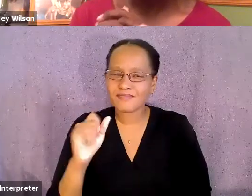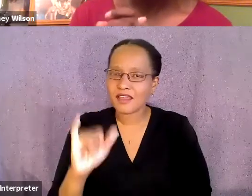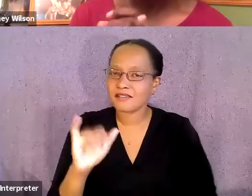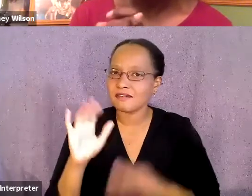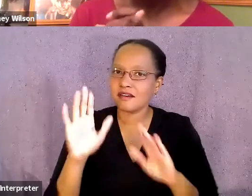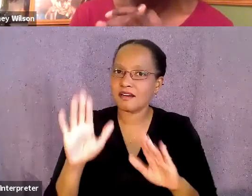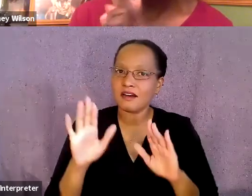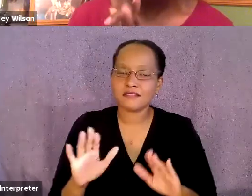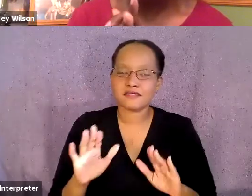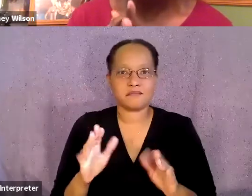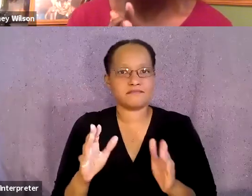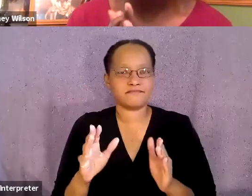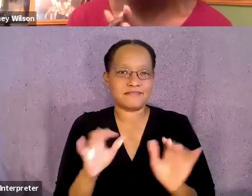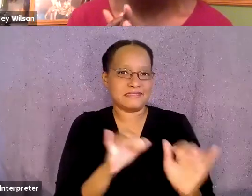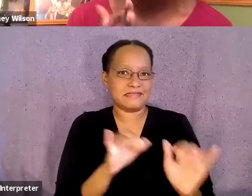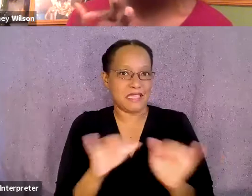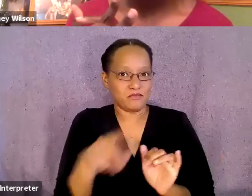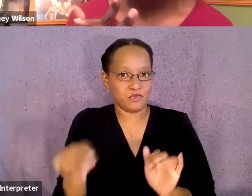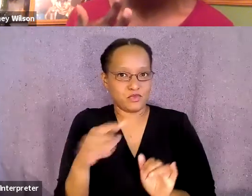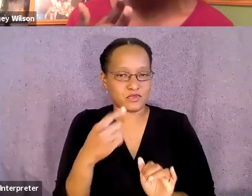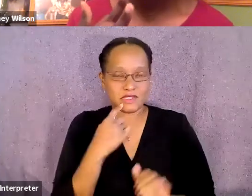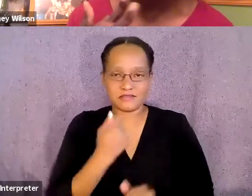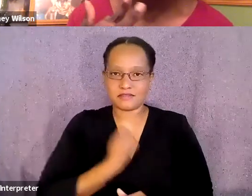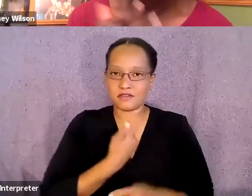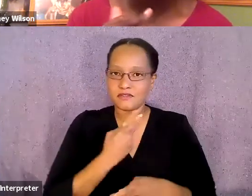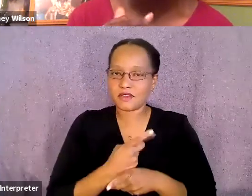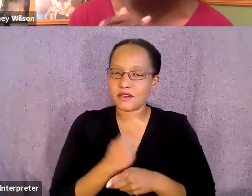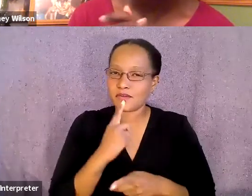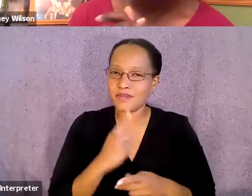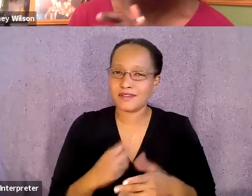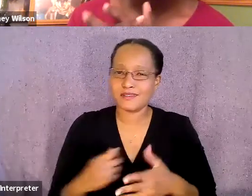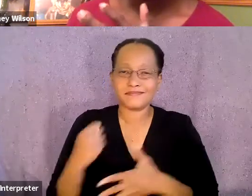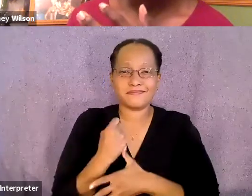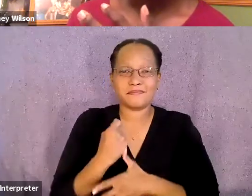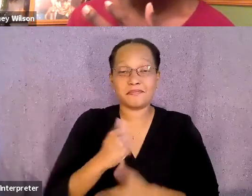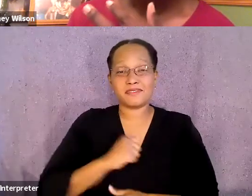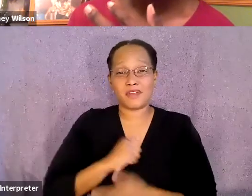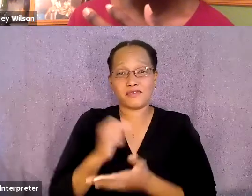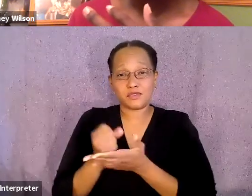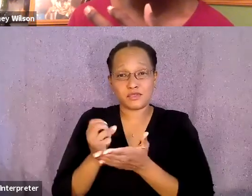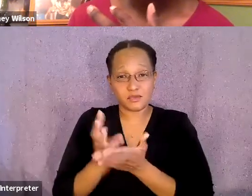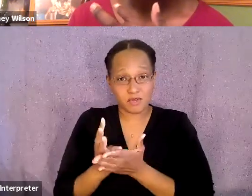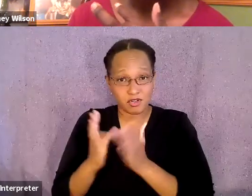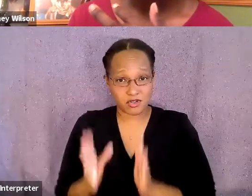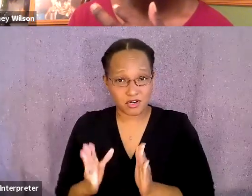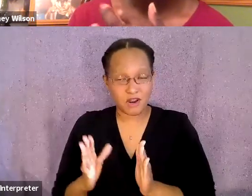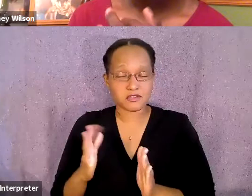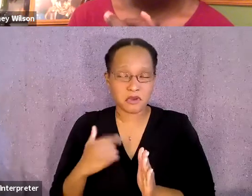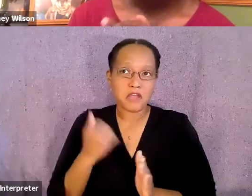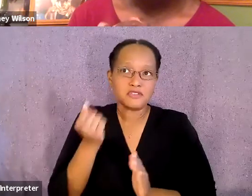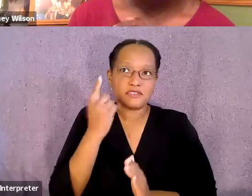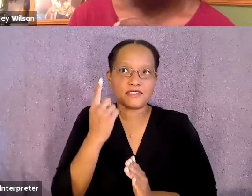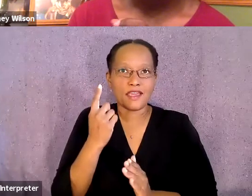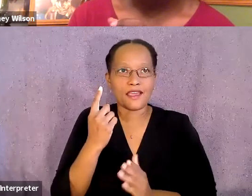been key, and the self-care, you know, as a social worker, you know, I understand self-care from, you